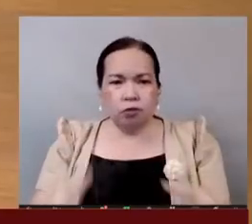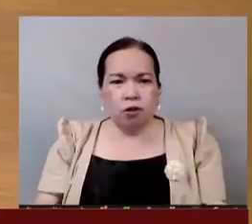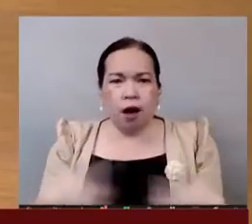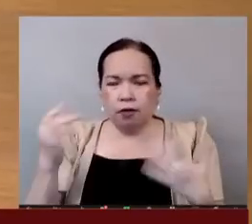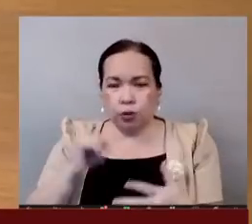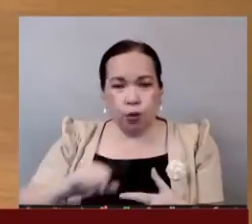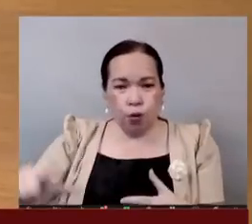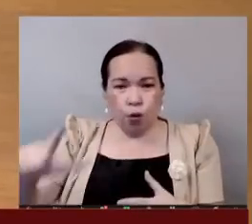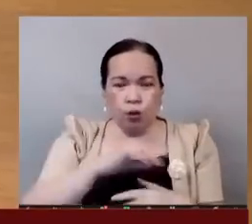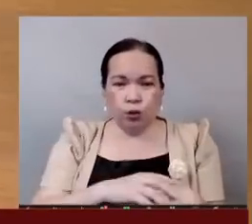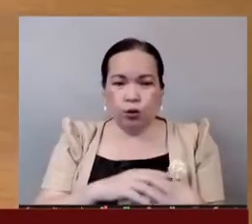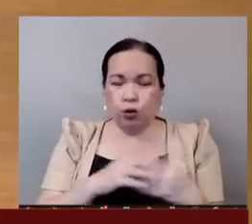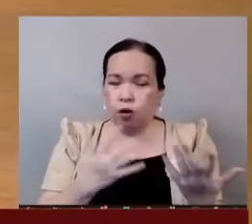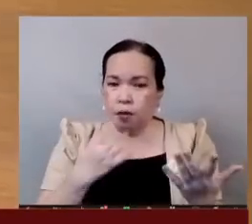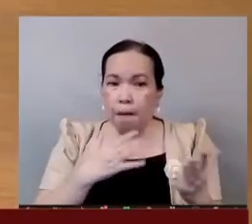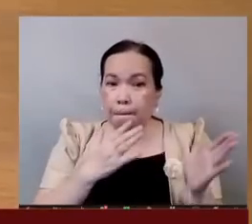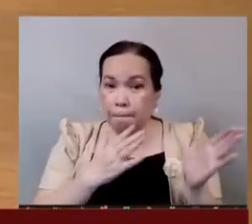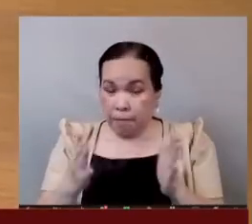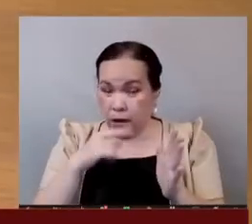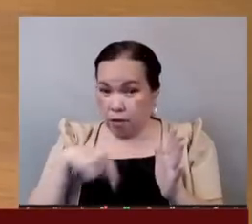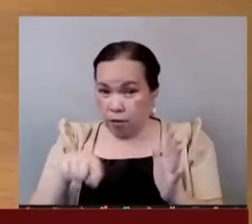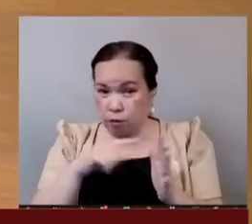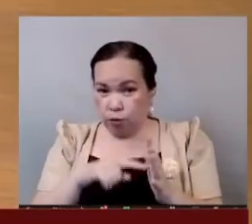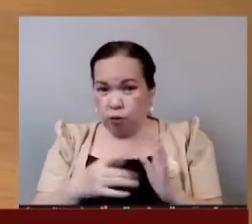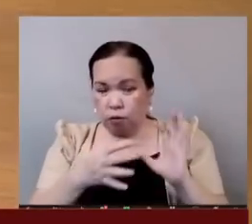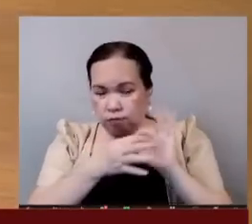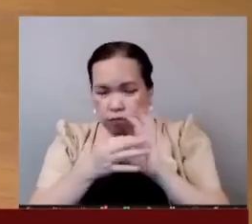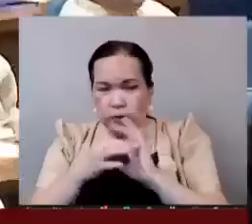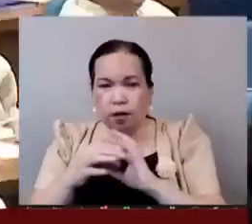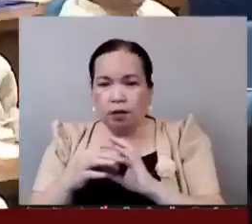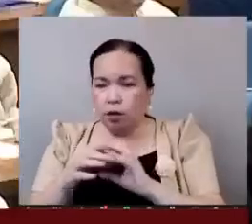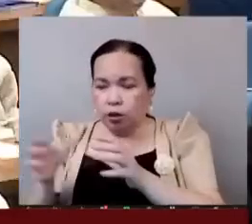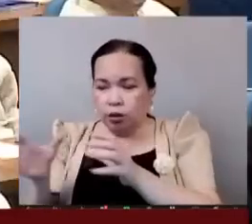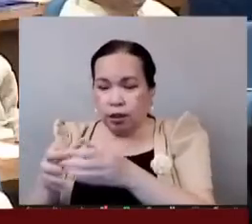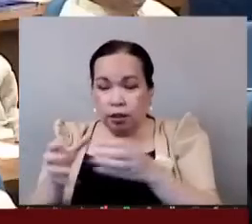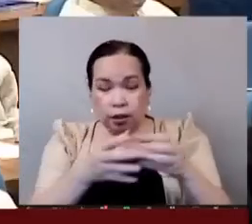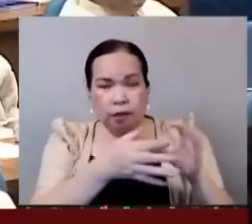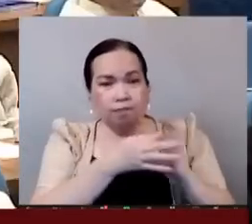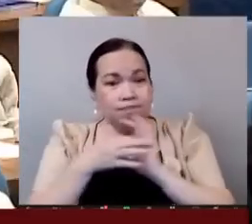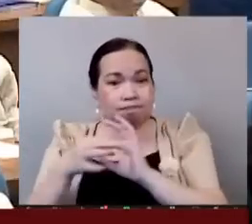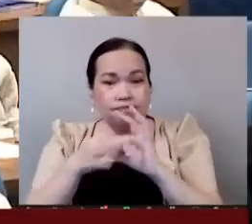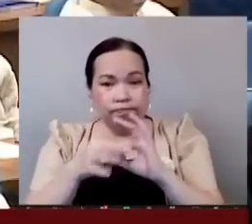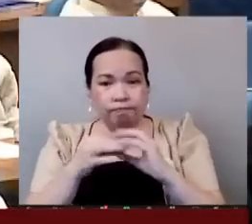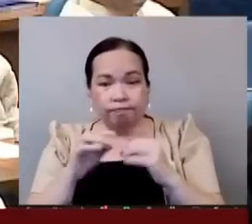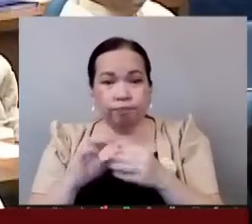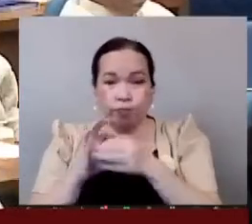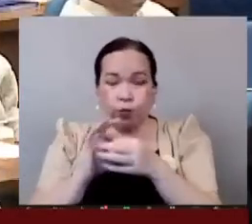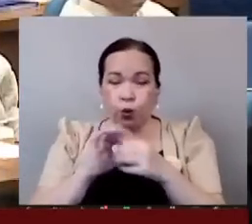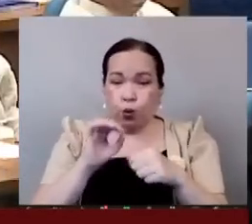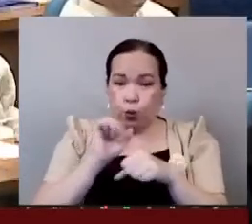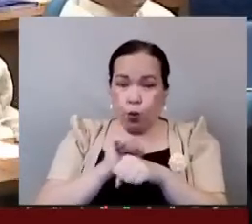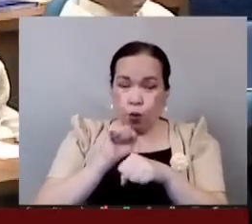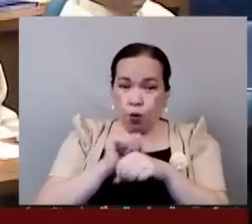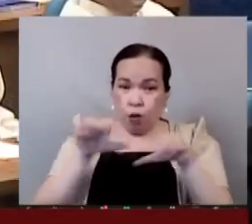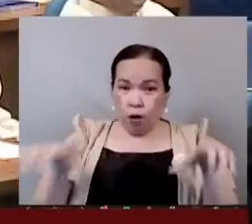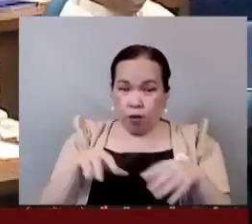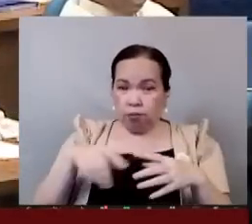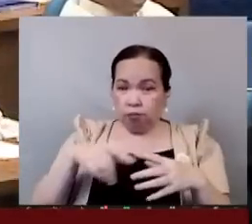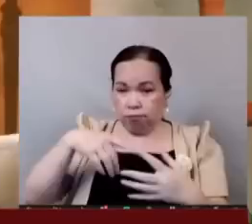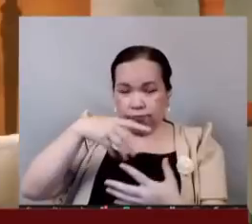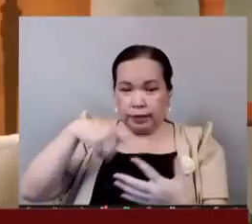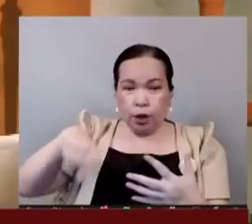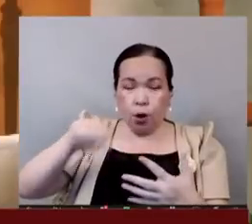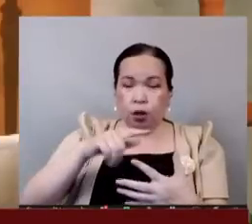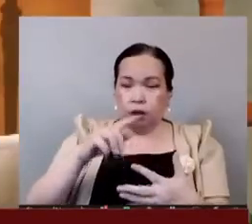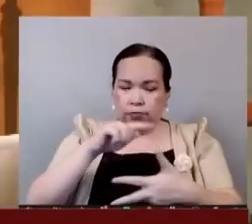will be operationalized through the interagency cooperations, as well as through coordinated efforts between and among the three branches